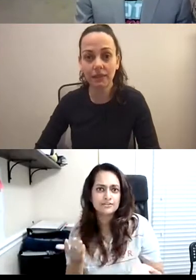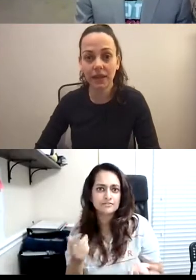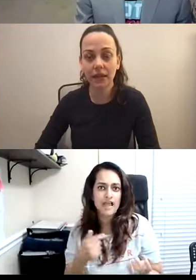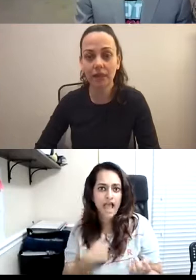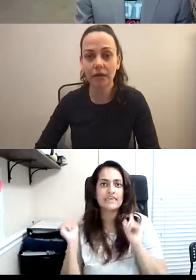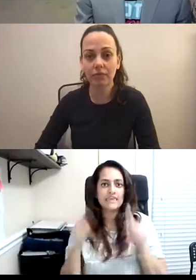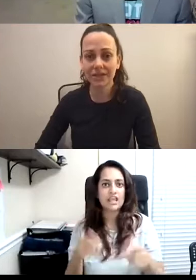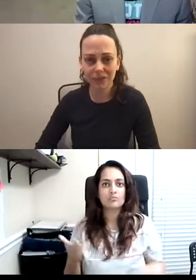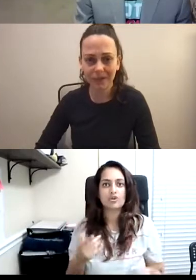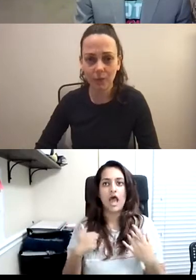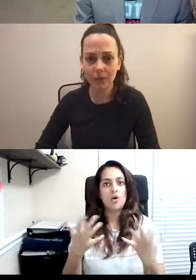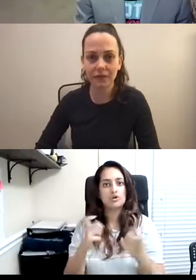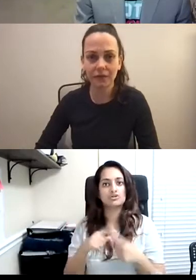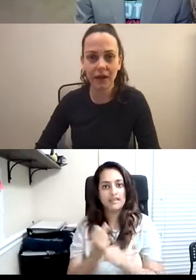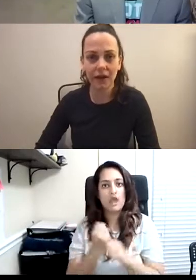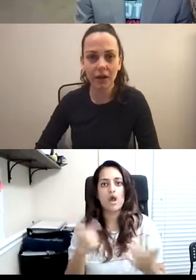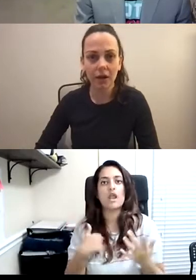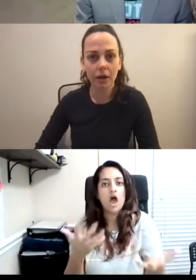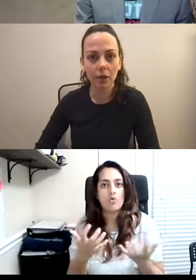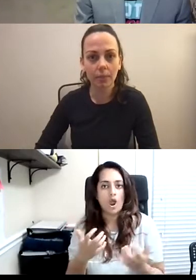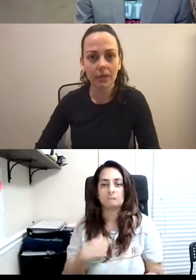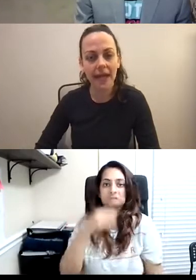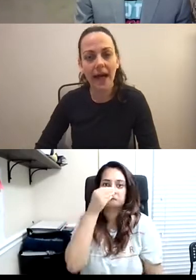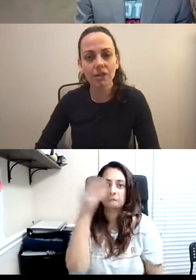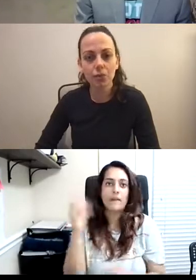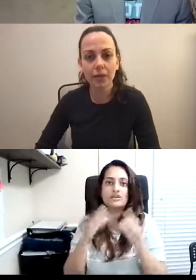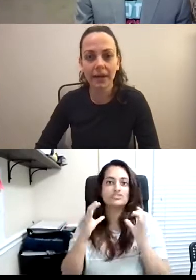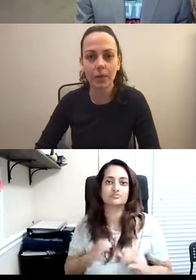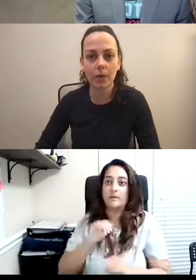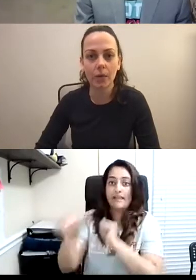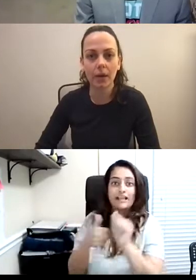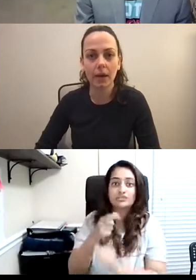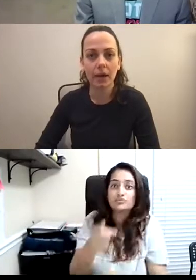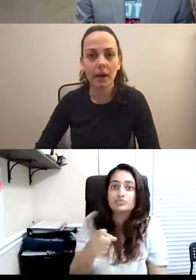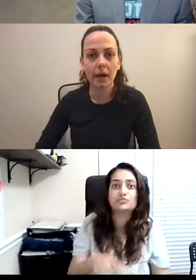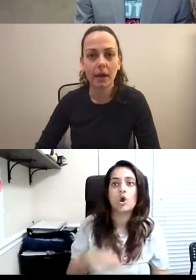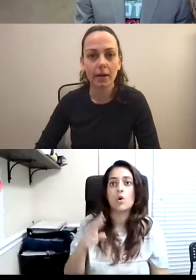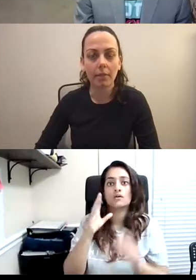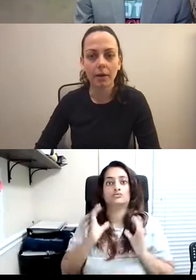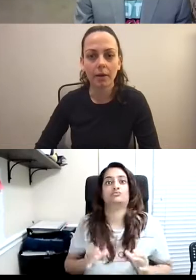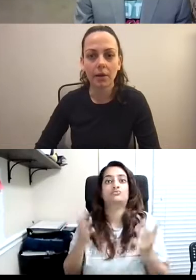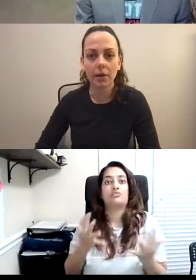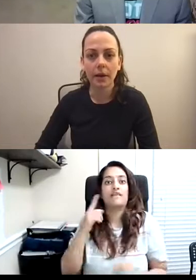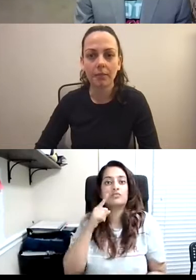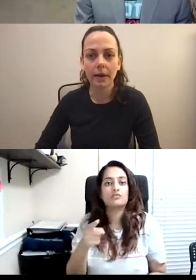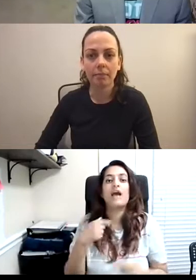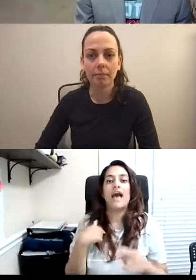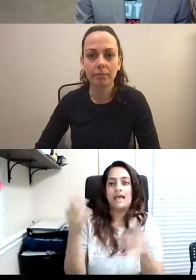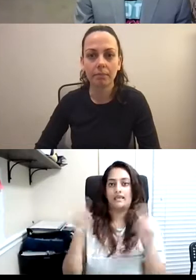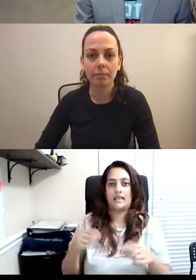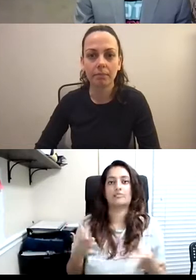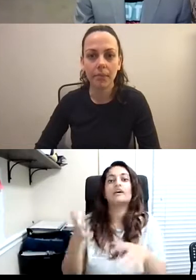leave the restaurant. It wasn't fair, you know, because I do want to get what I want, you know,